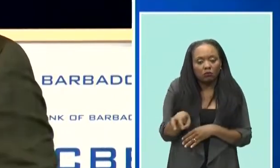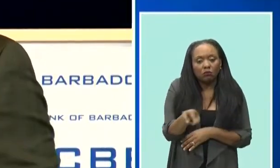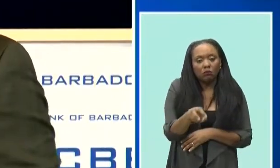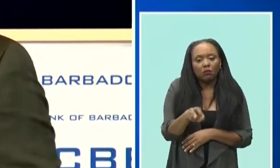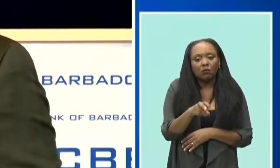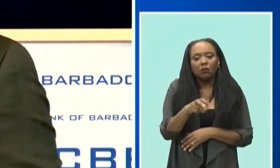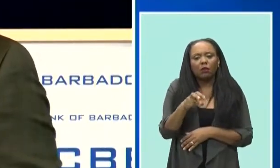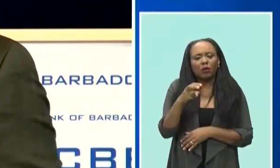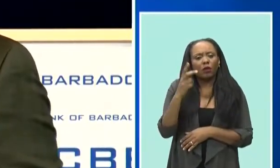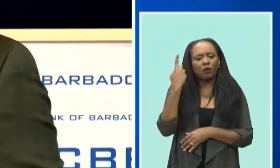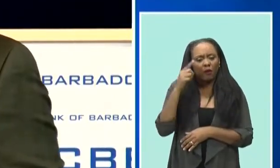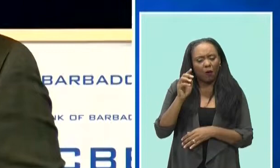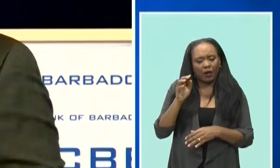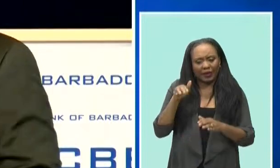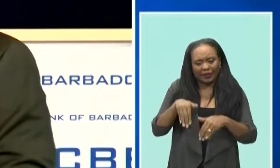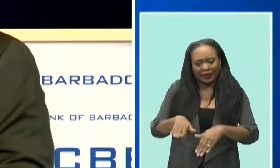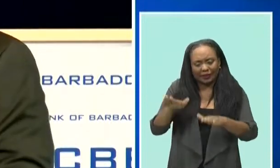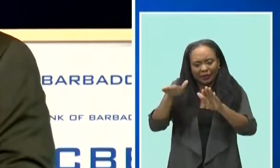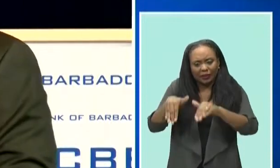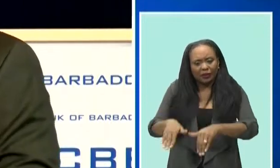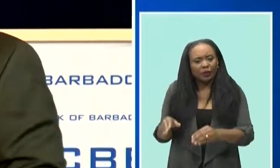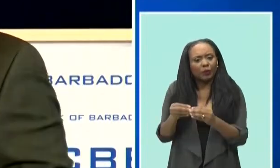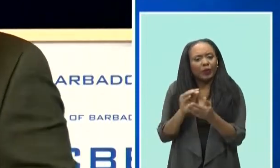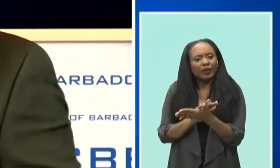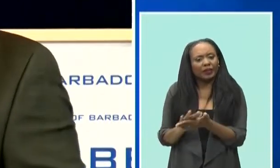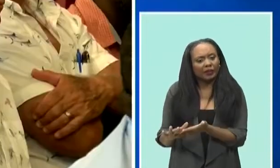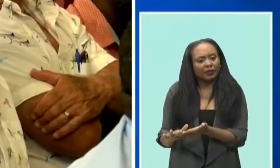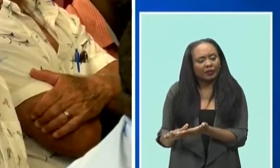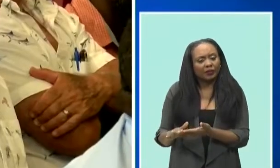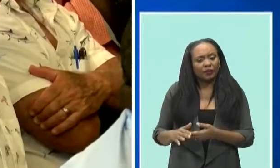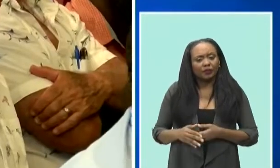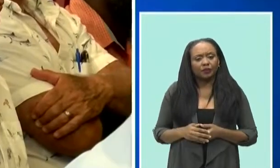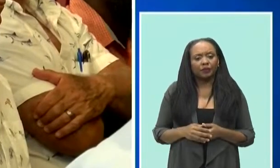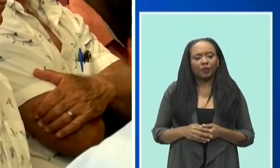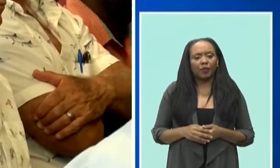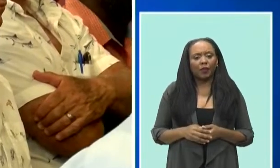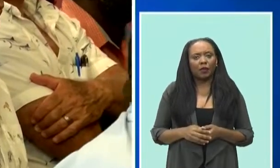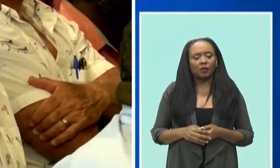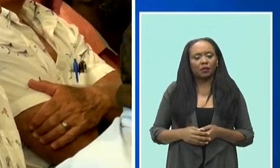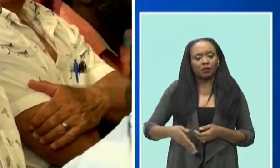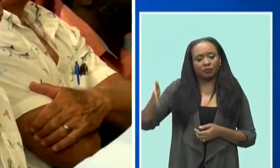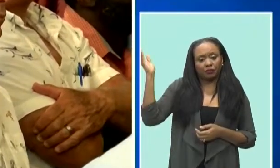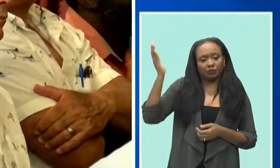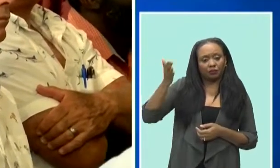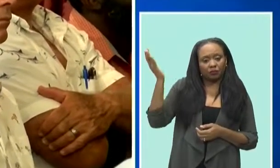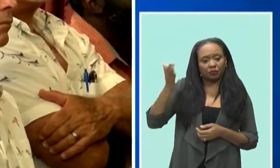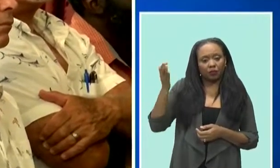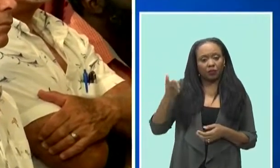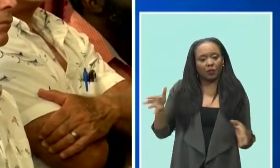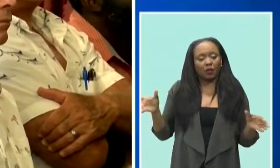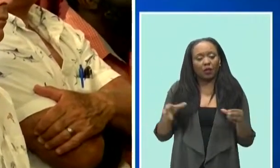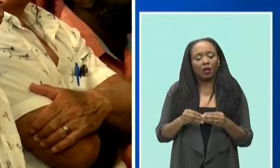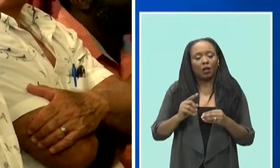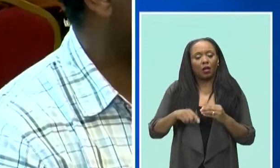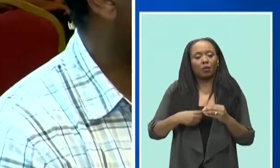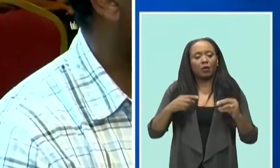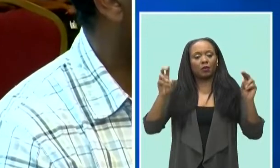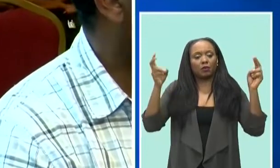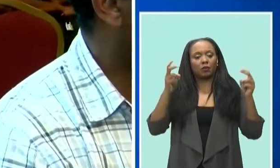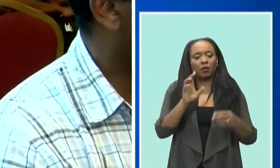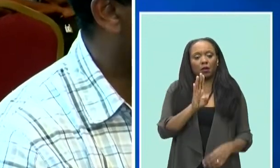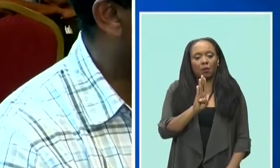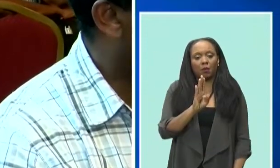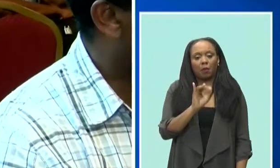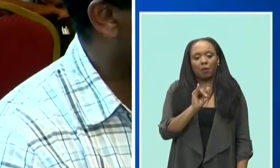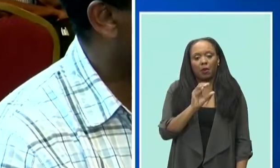the oceans and the island are cleaner. Mr. Haynes made the comments during a conference on biodigestion at the Grand Salle